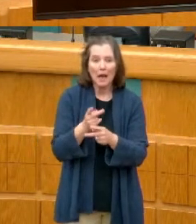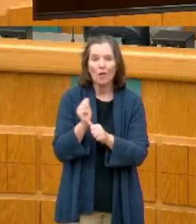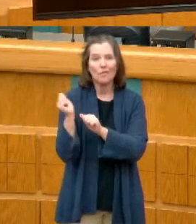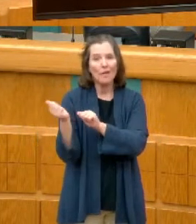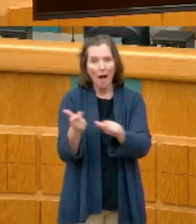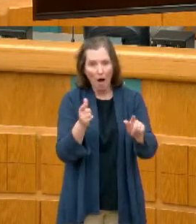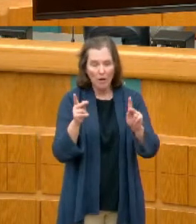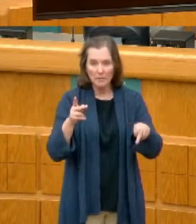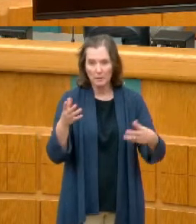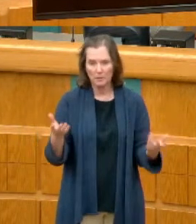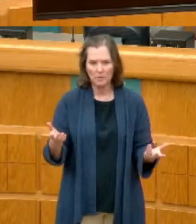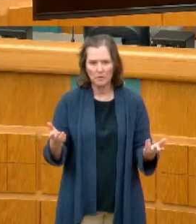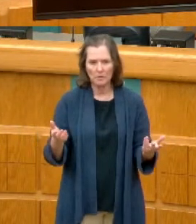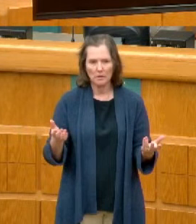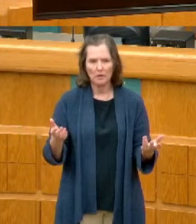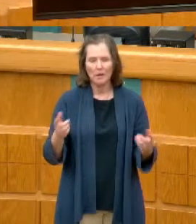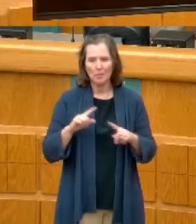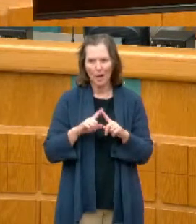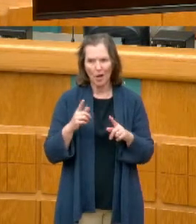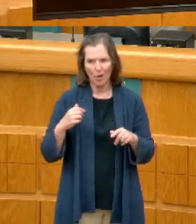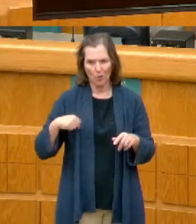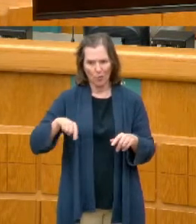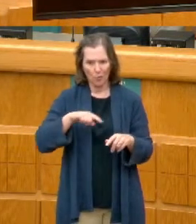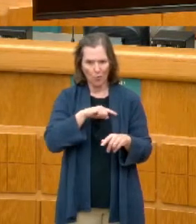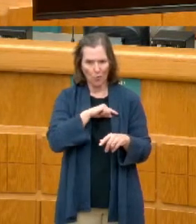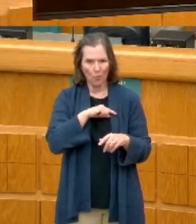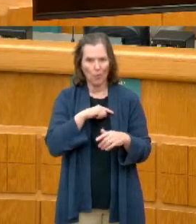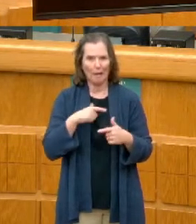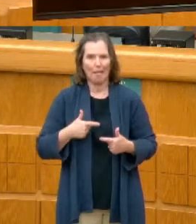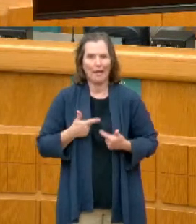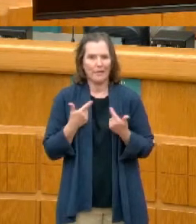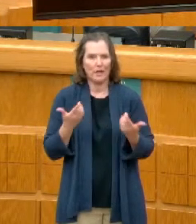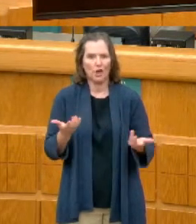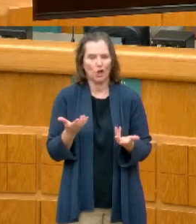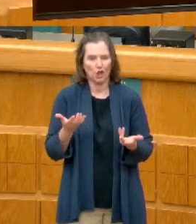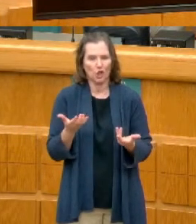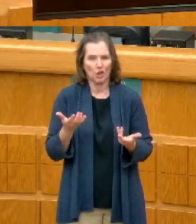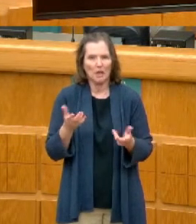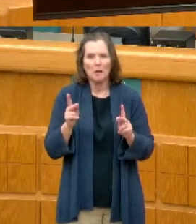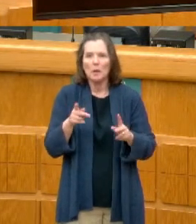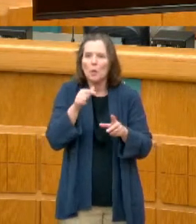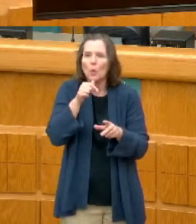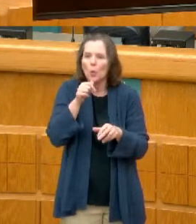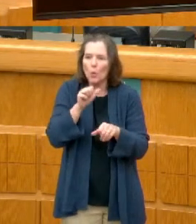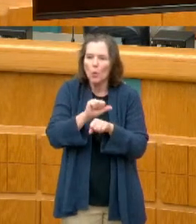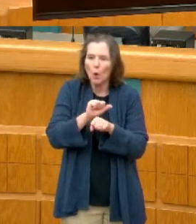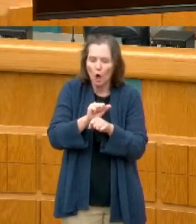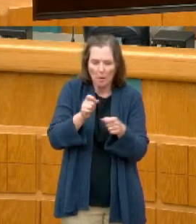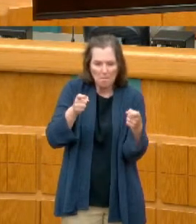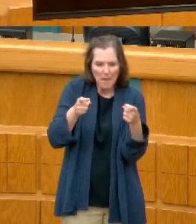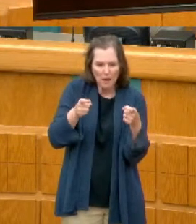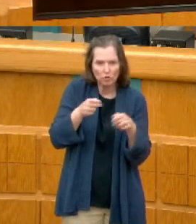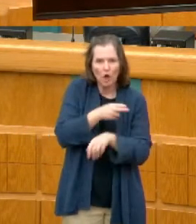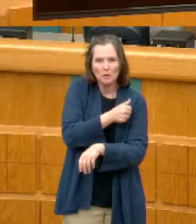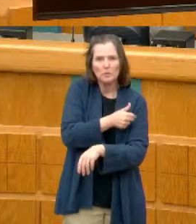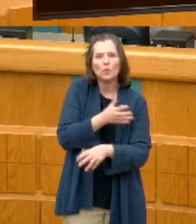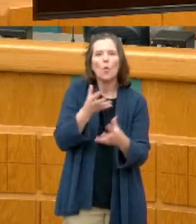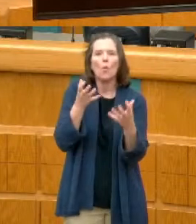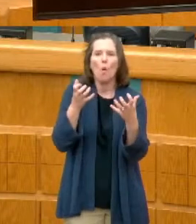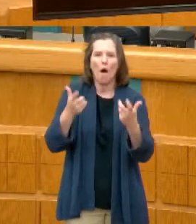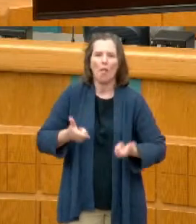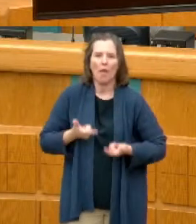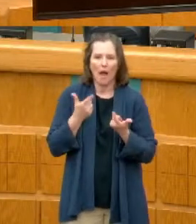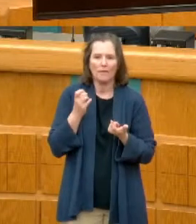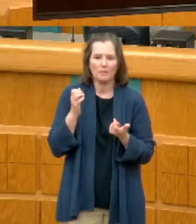and we want to get back to life as it was here just a couple months ago. We felt like we were